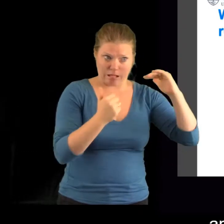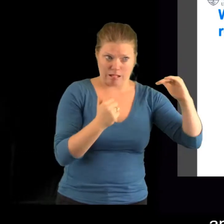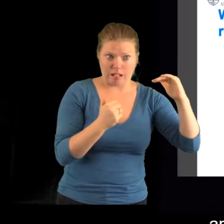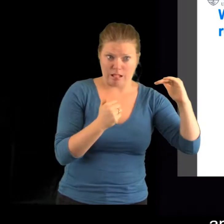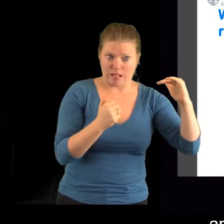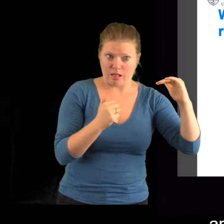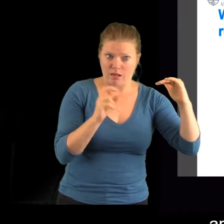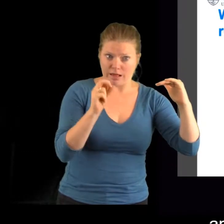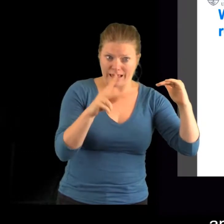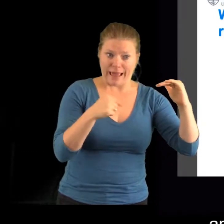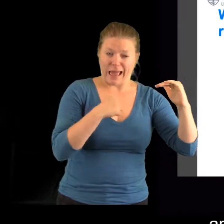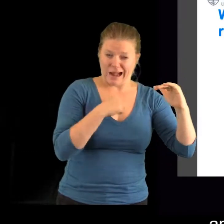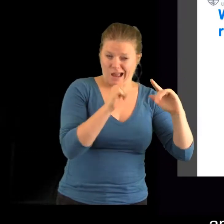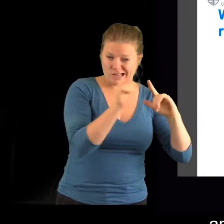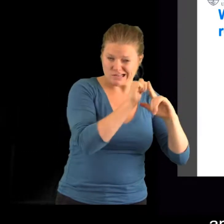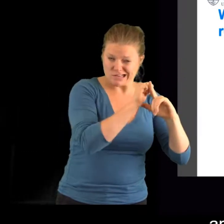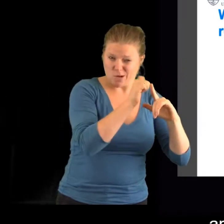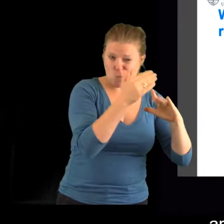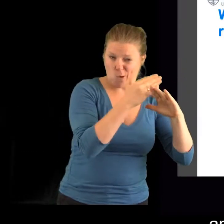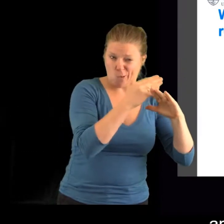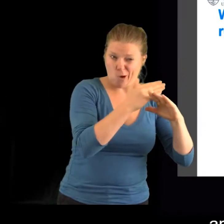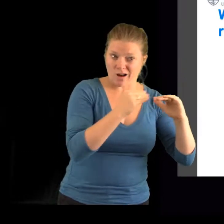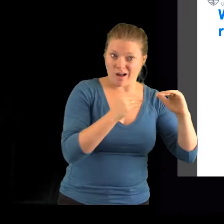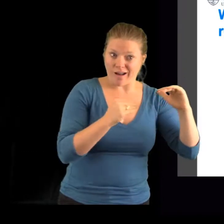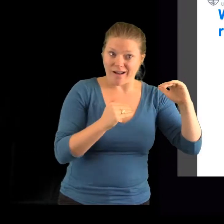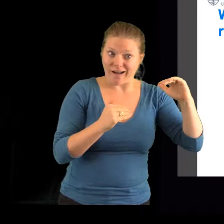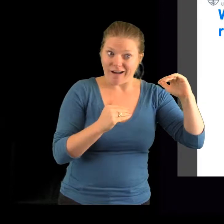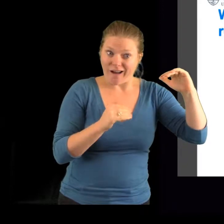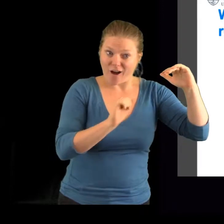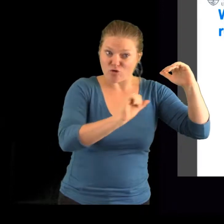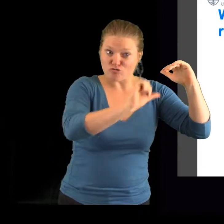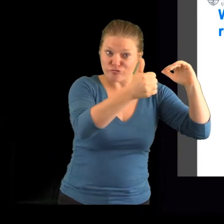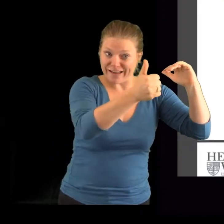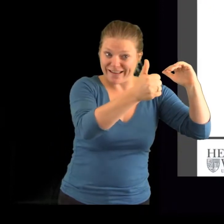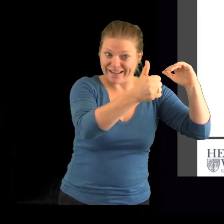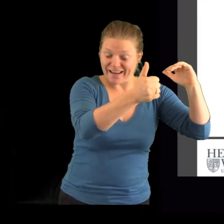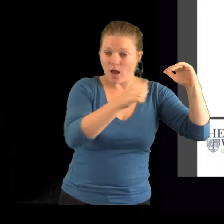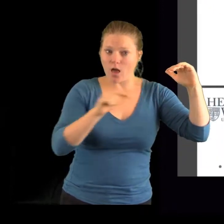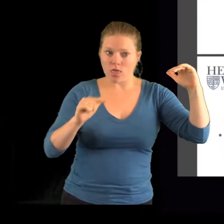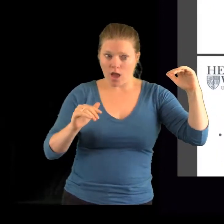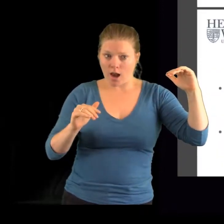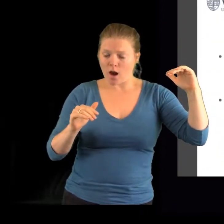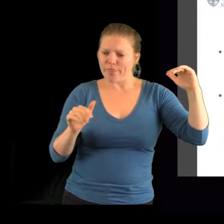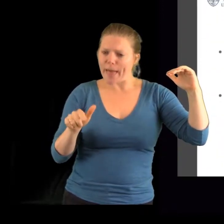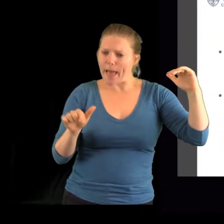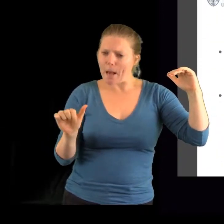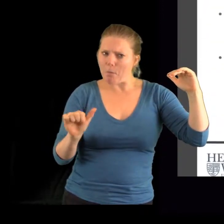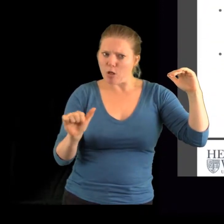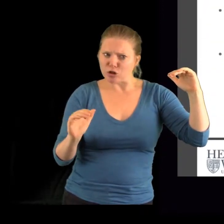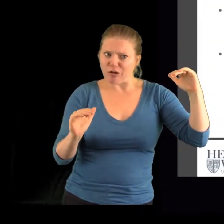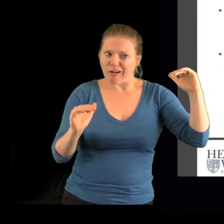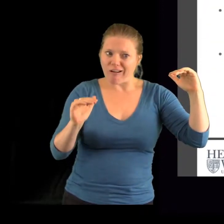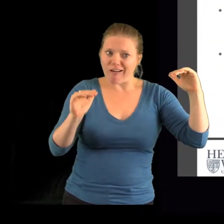there's definitely a reason to monitor and analyze your work and make plans for improvement.